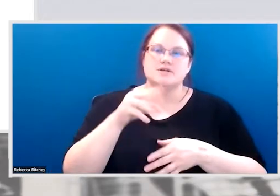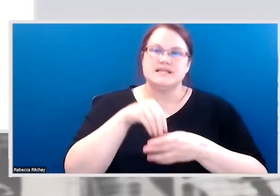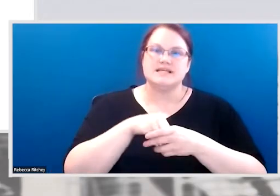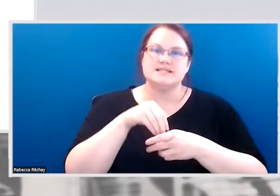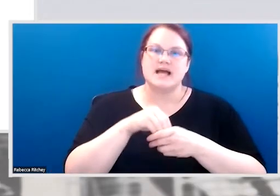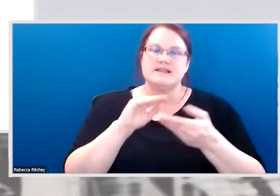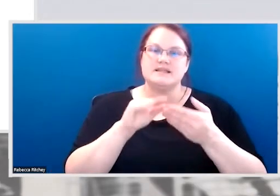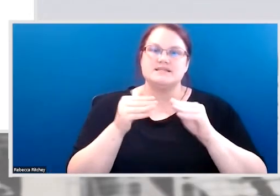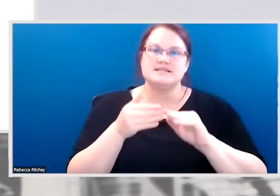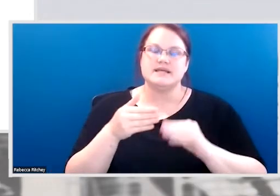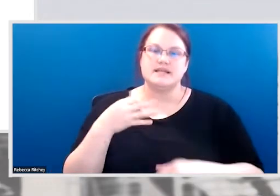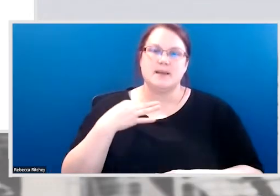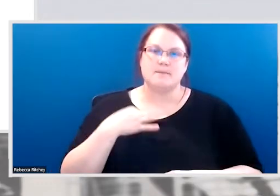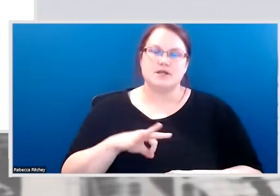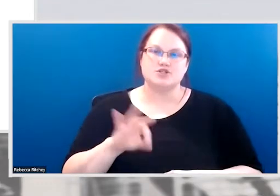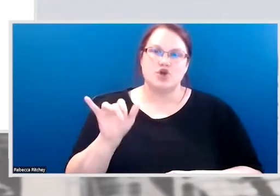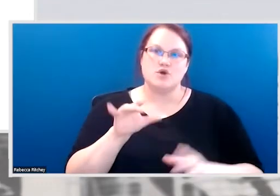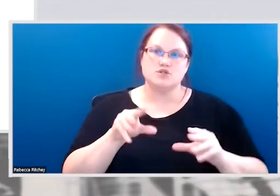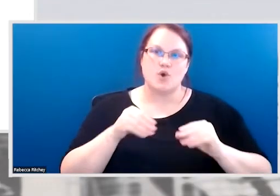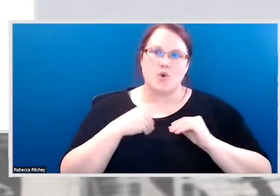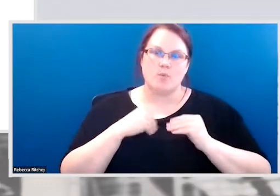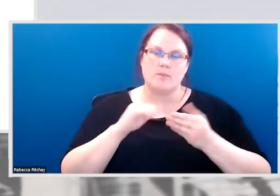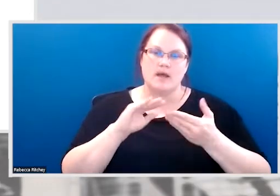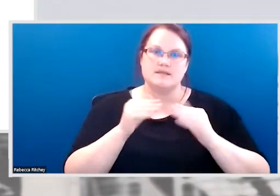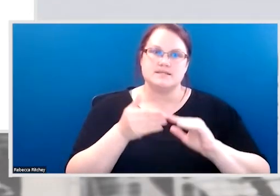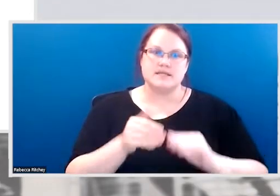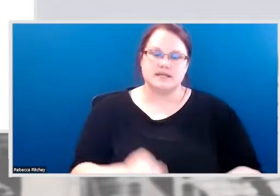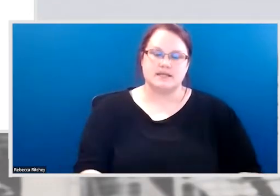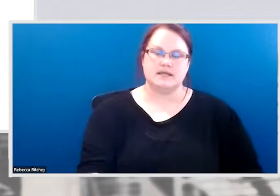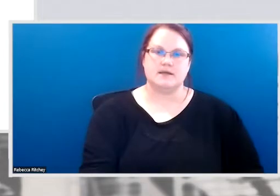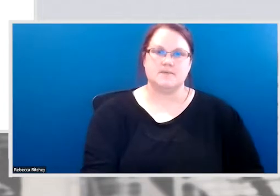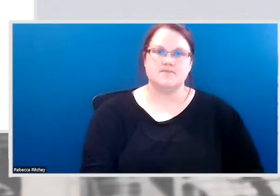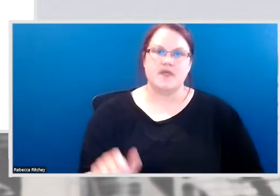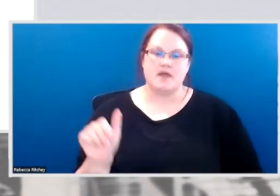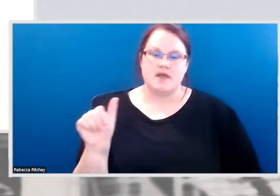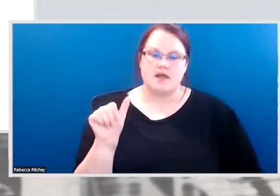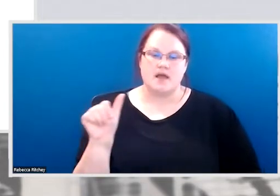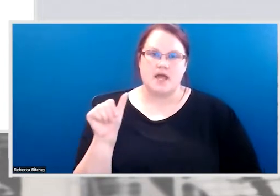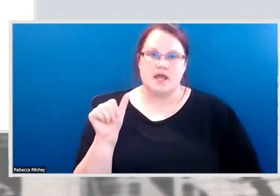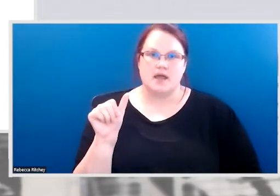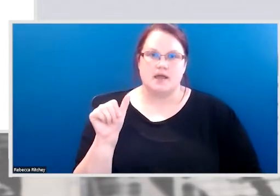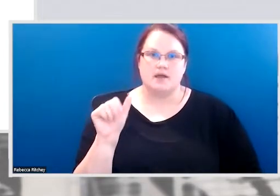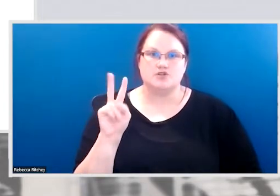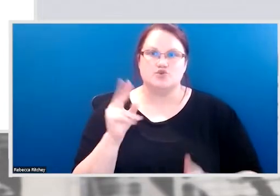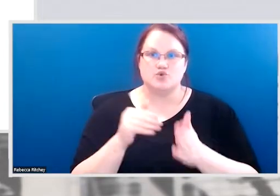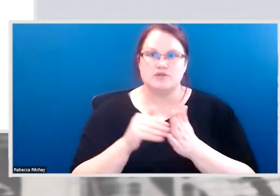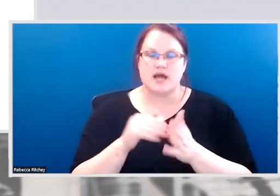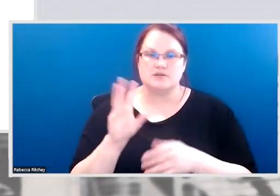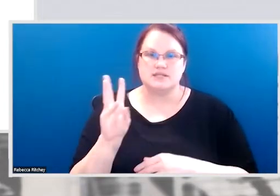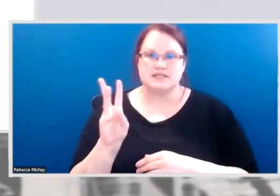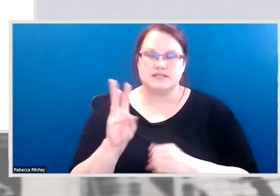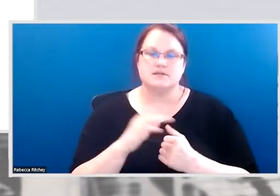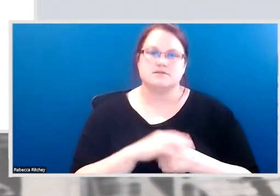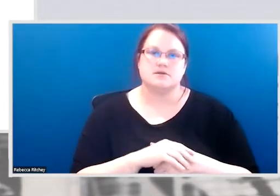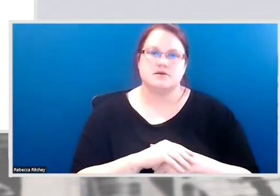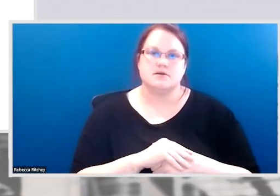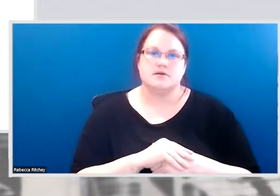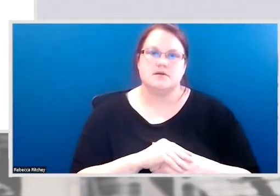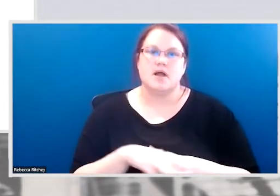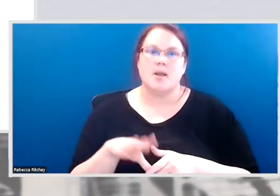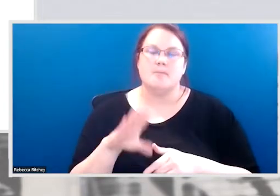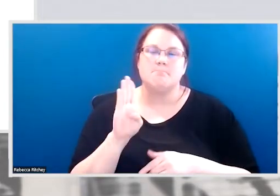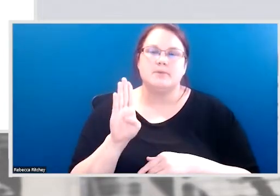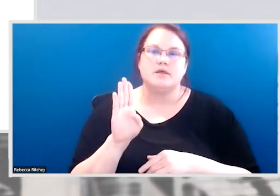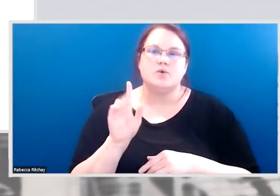are also owned by the city? Option A is 2,006. Option